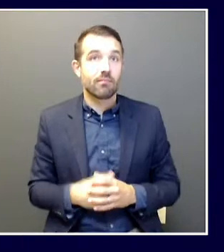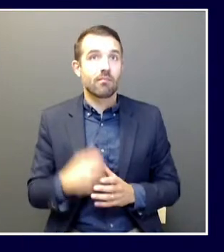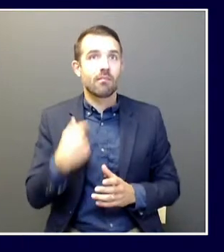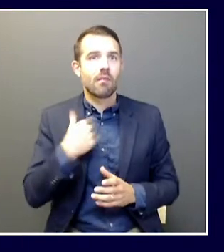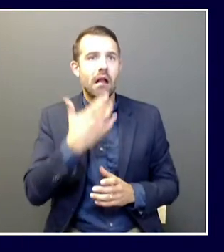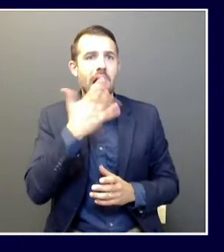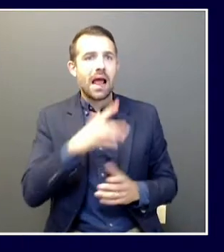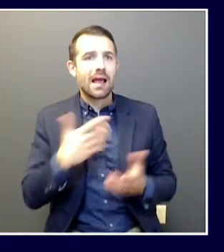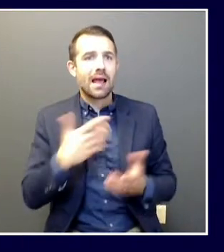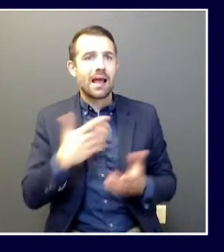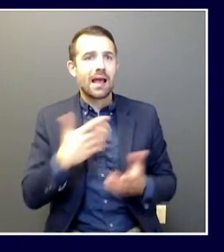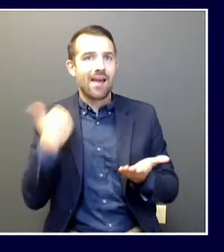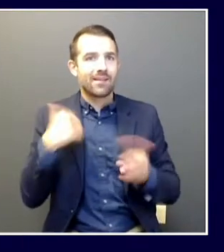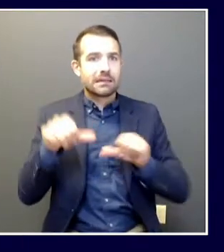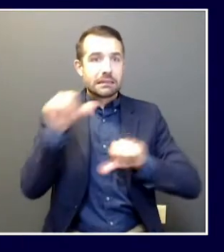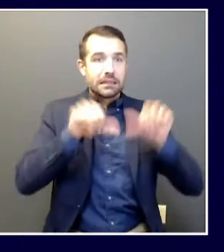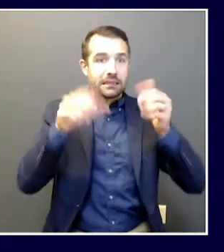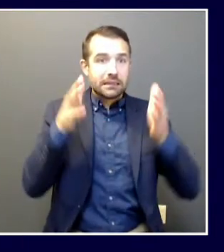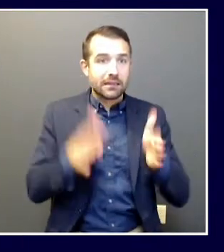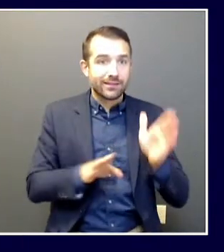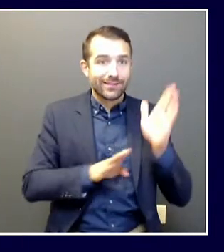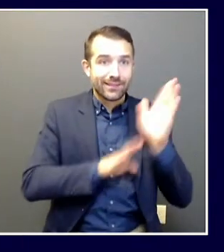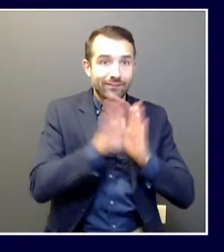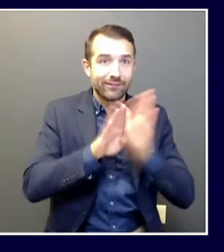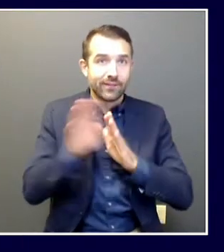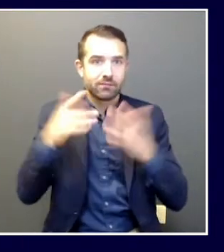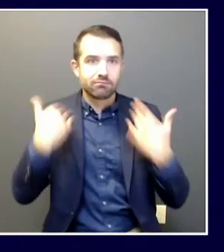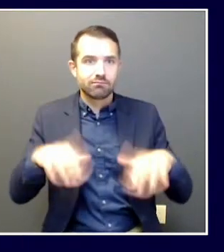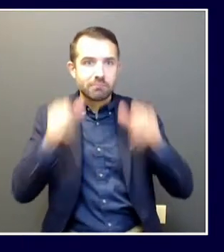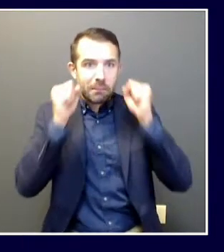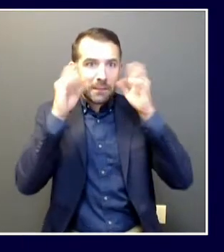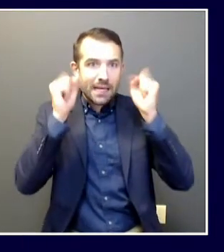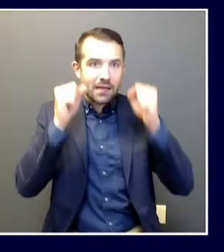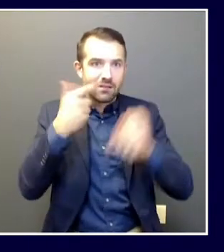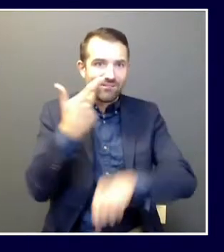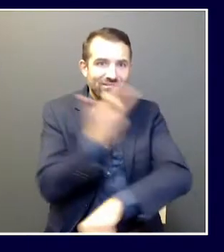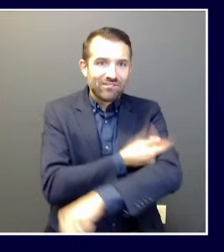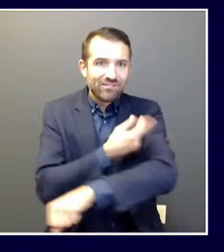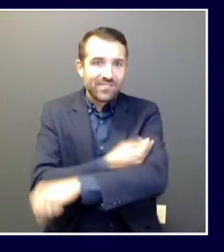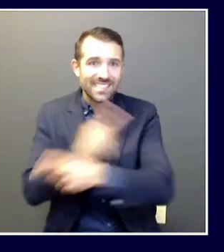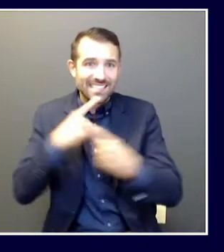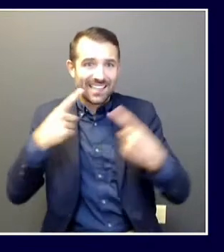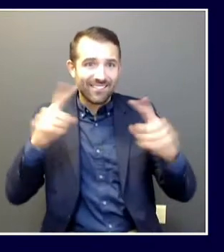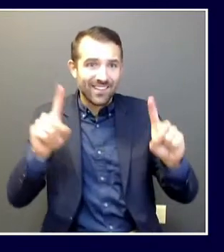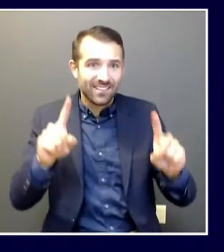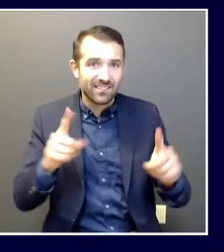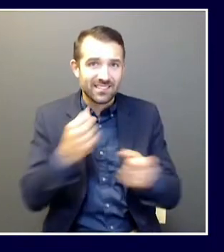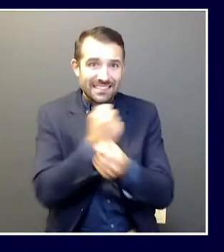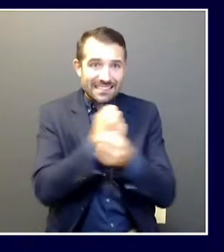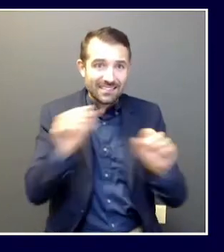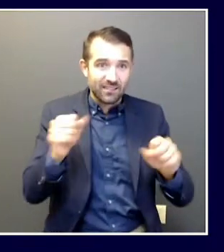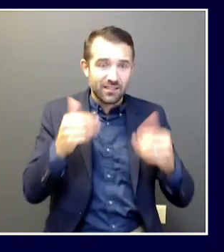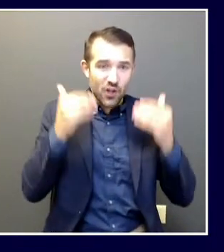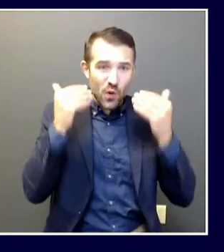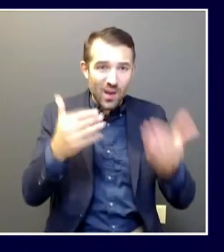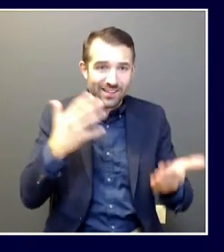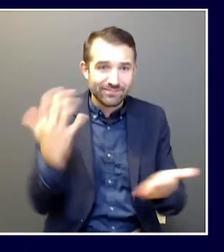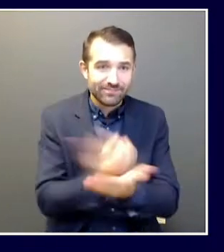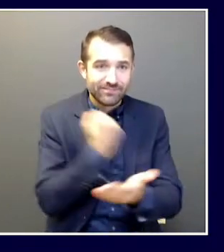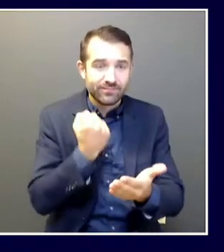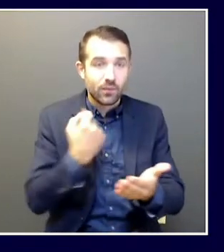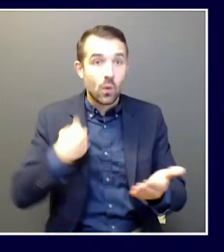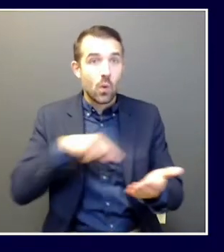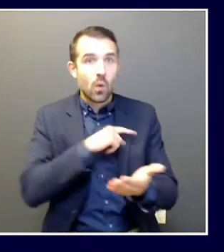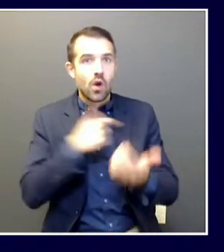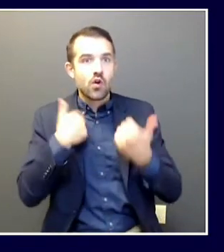scientists who have developed this amazing set of vaccines that work. And I think now trying to get more people to get those vaccines will